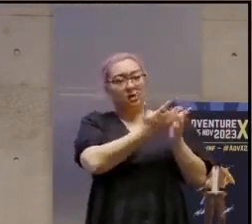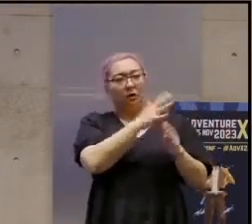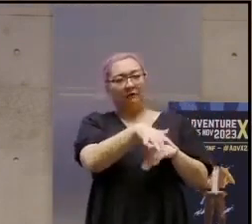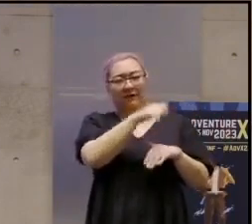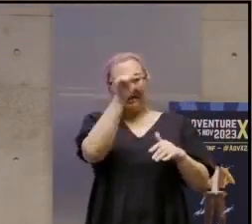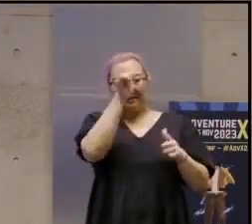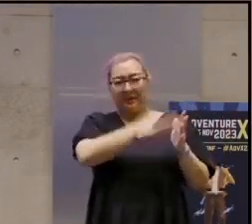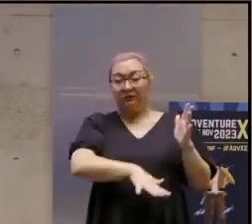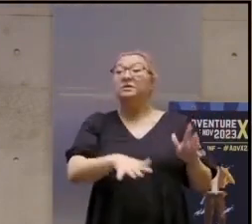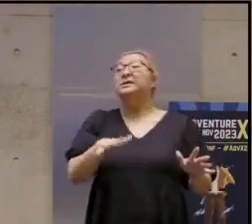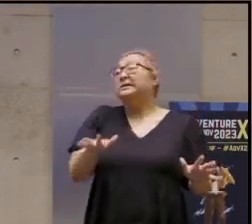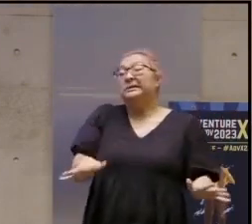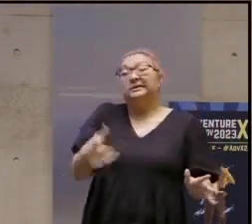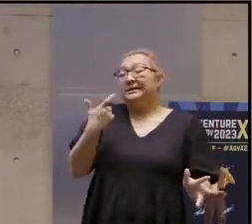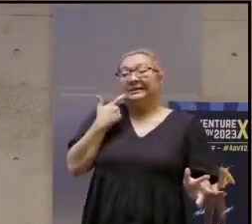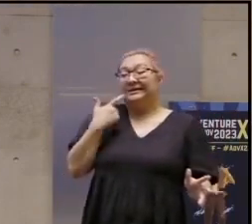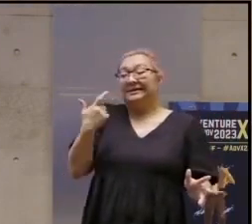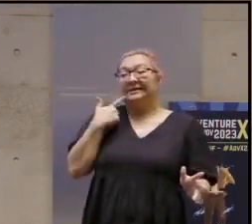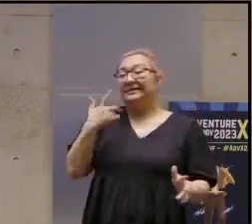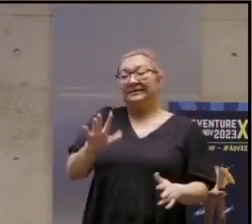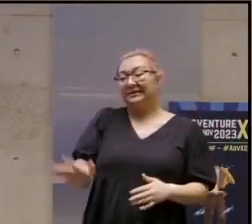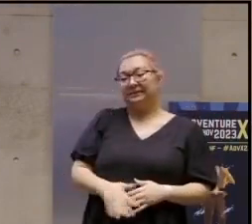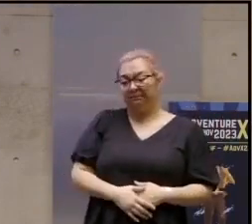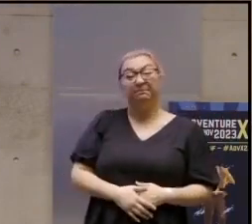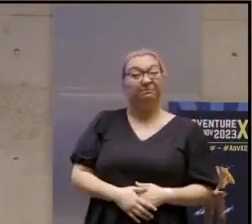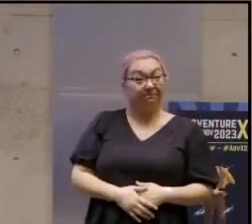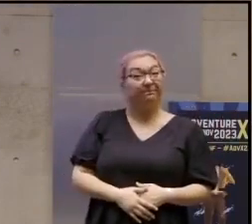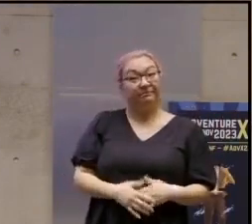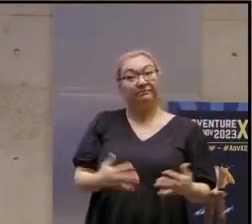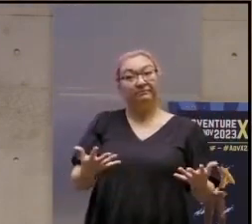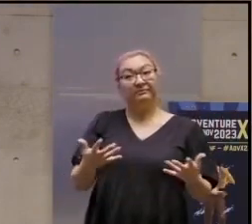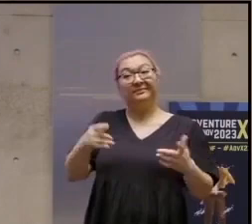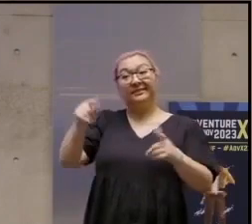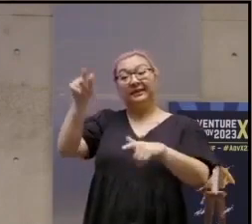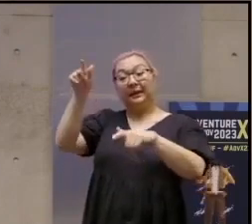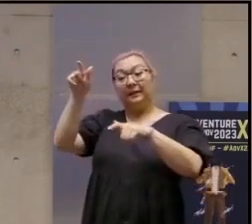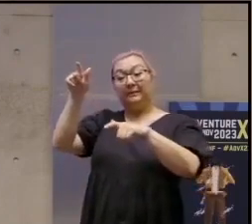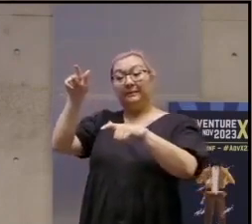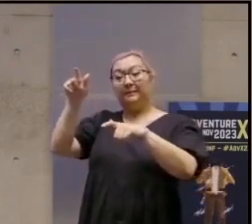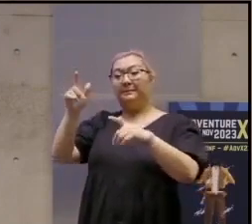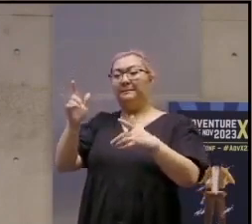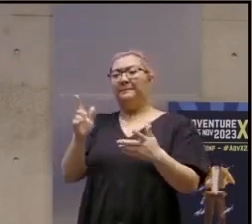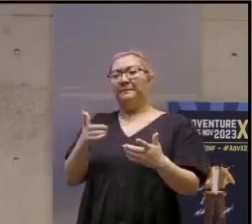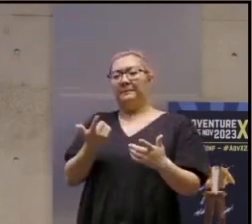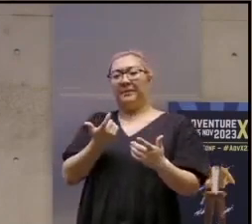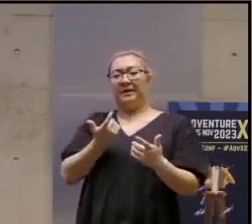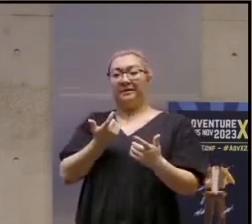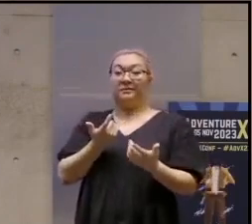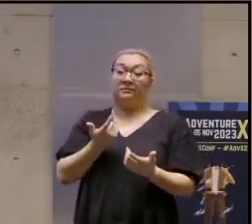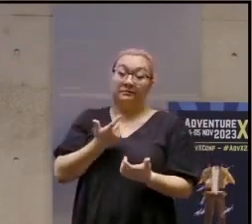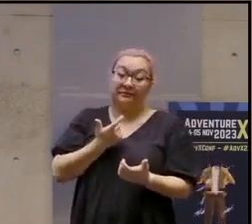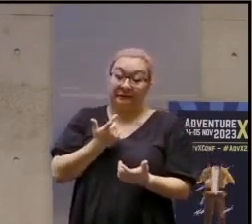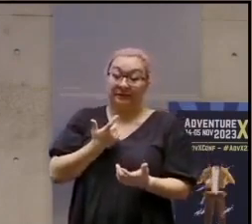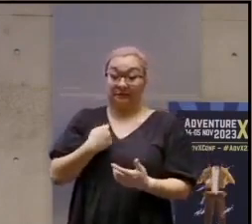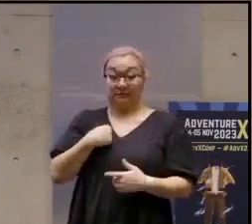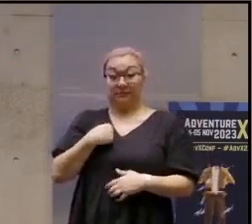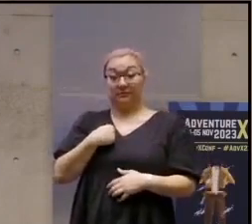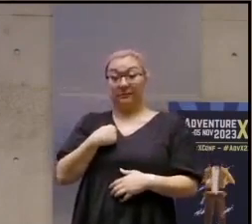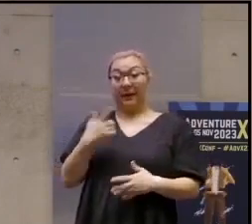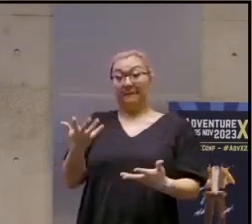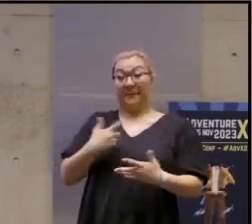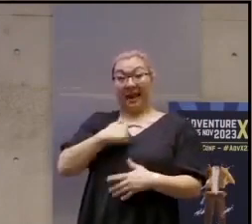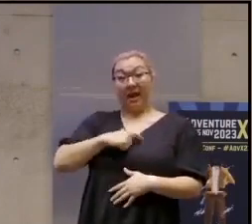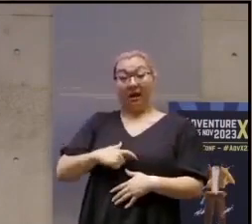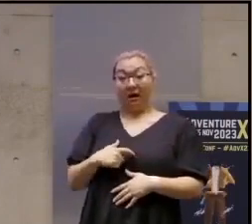It's not easy. And as I say, people have really low tolerance for artistic license or making things not